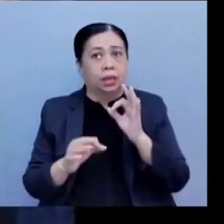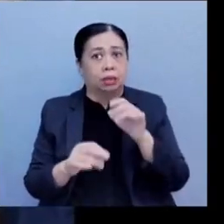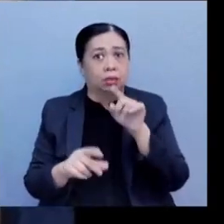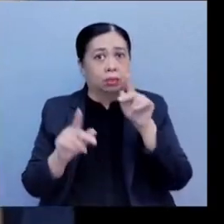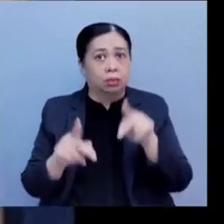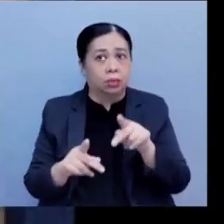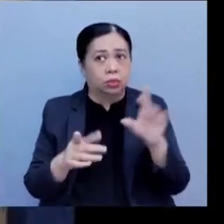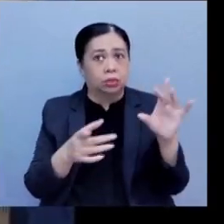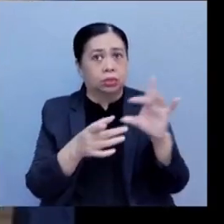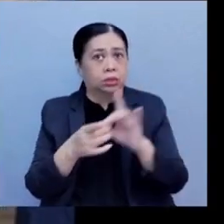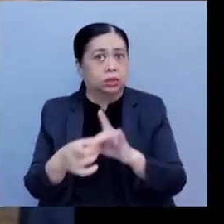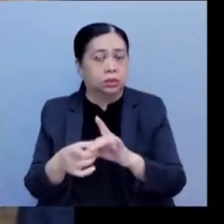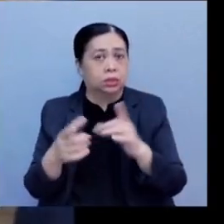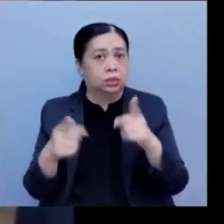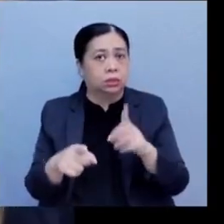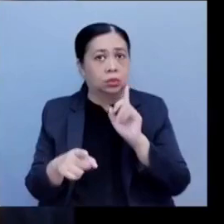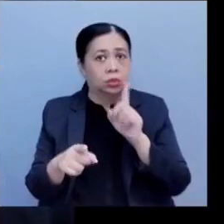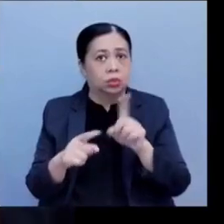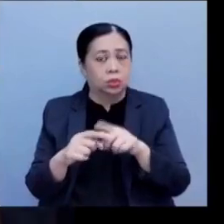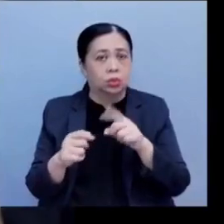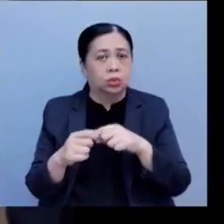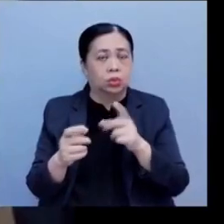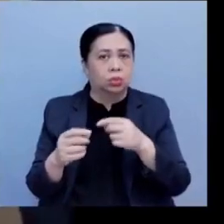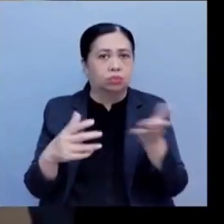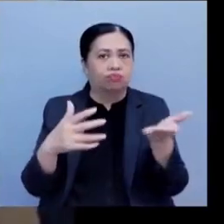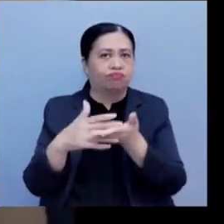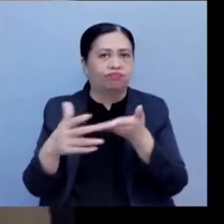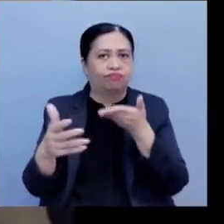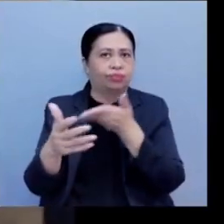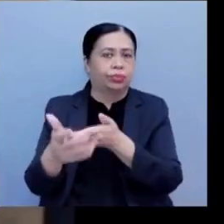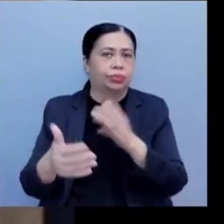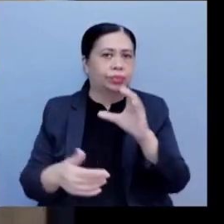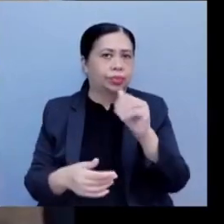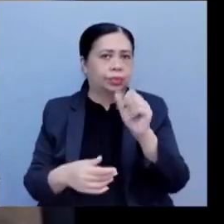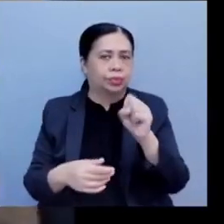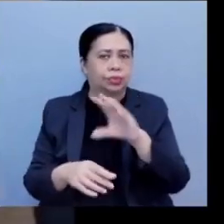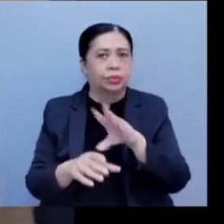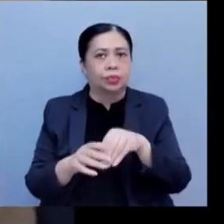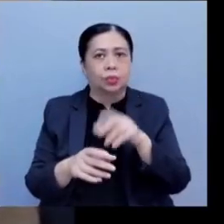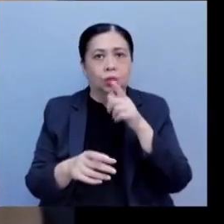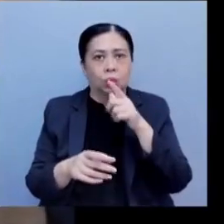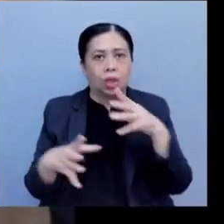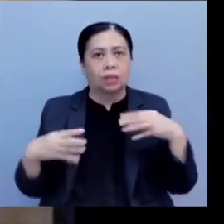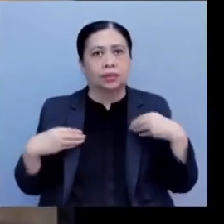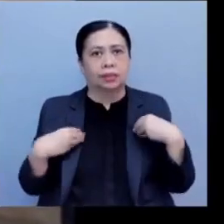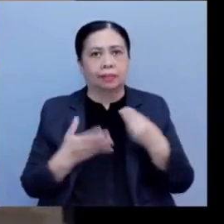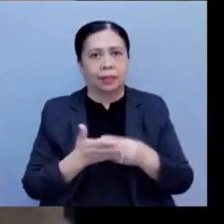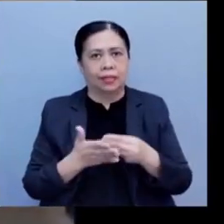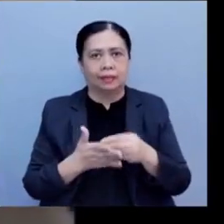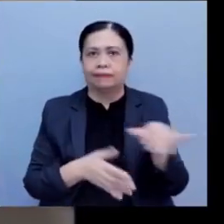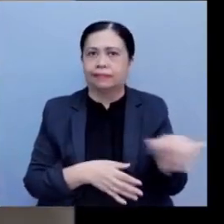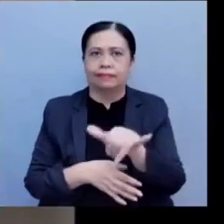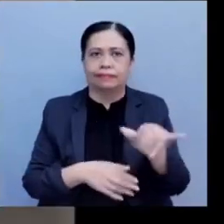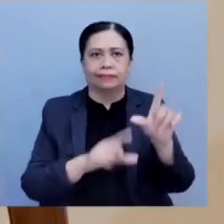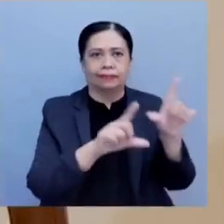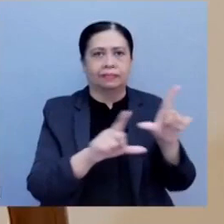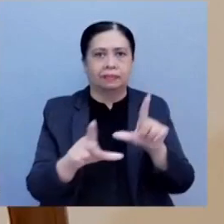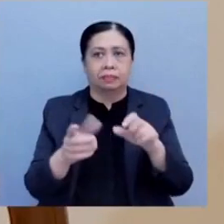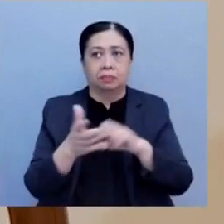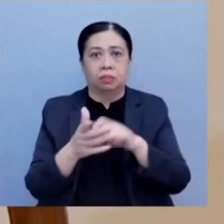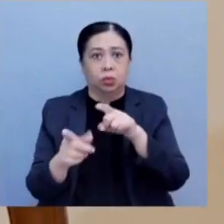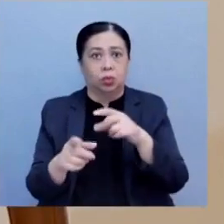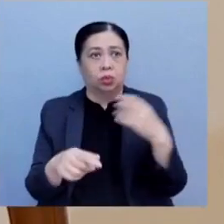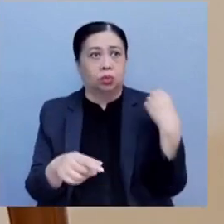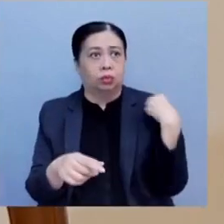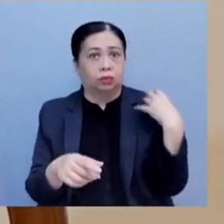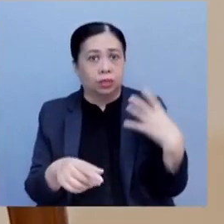linked to the incident will also be slapped with an election offense, including those who accepted the money. Whether you're an elective official or